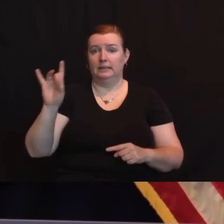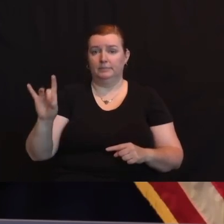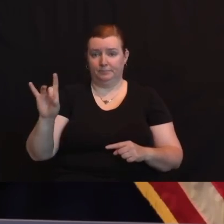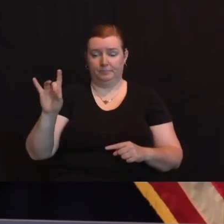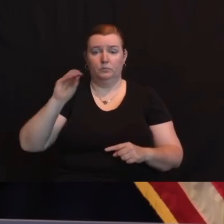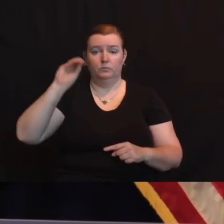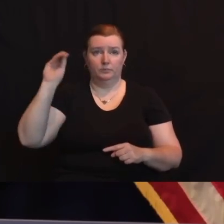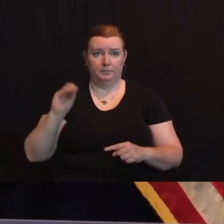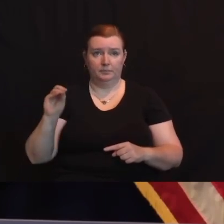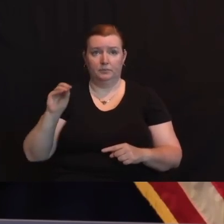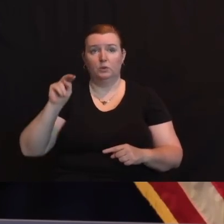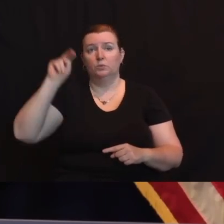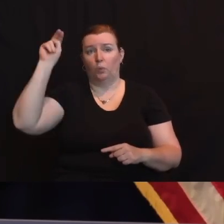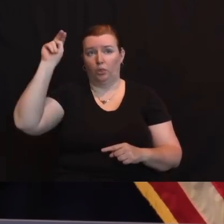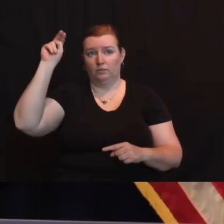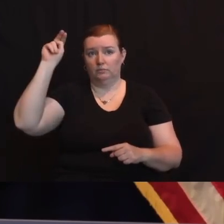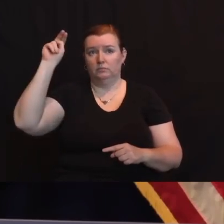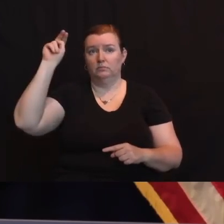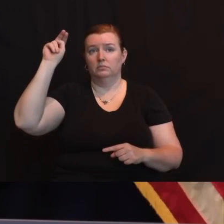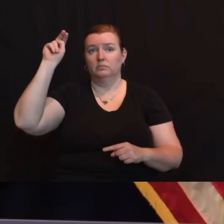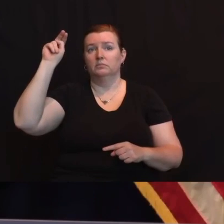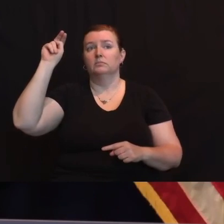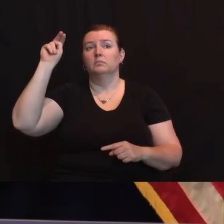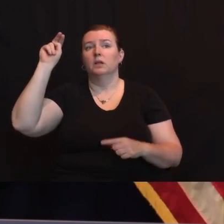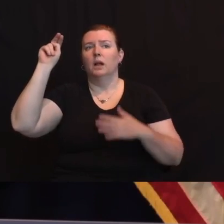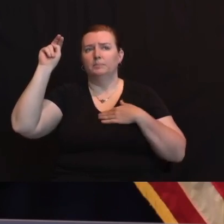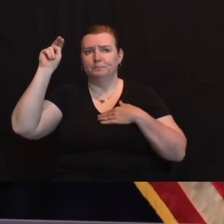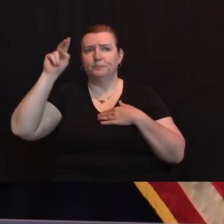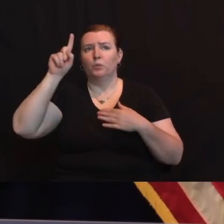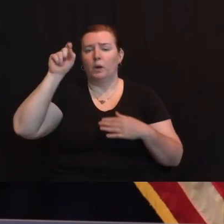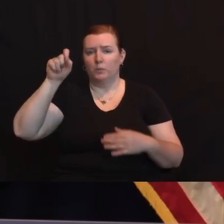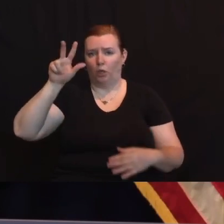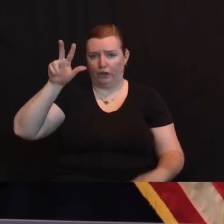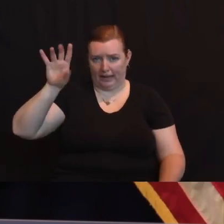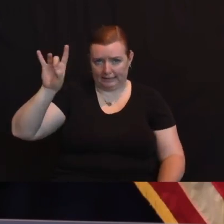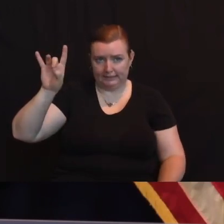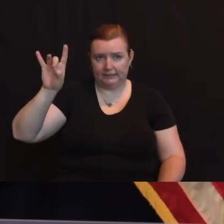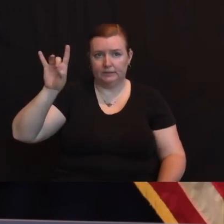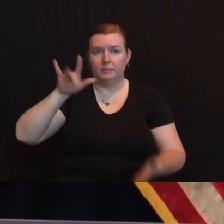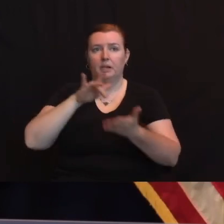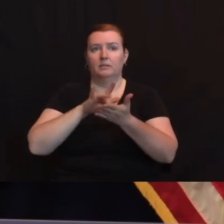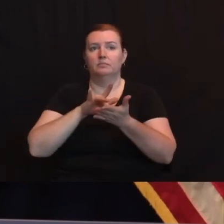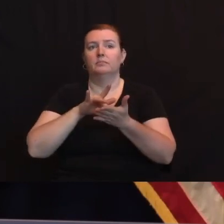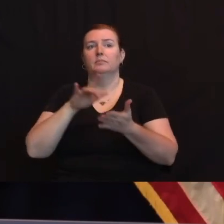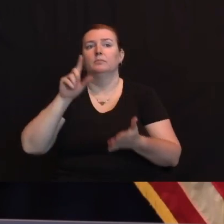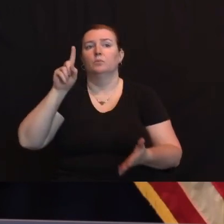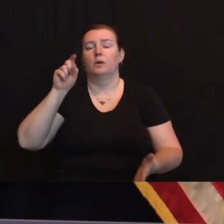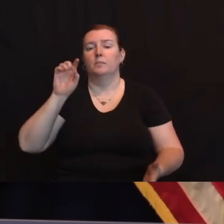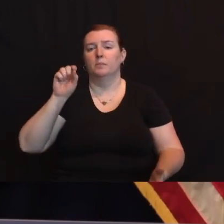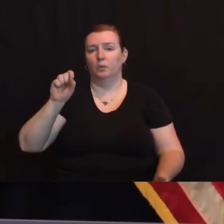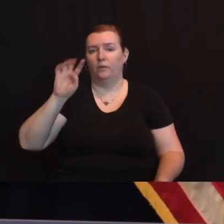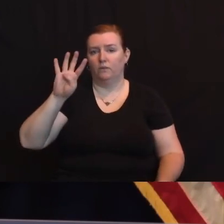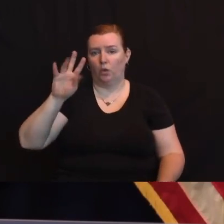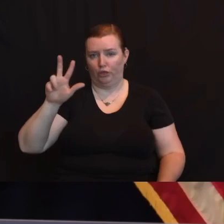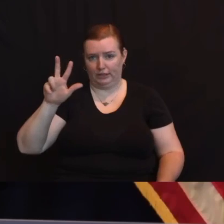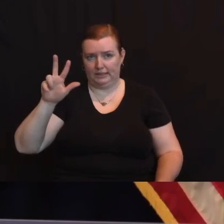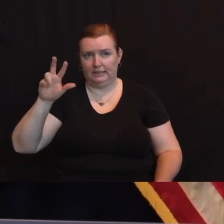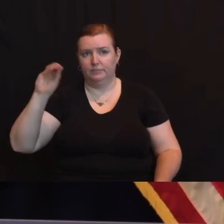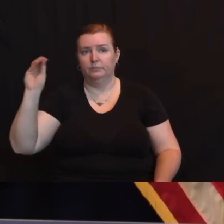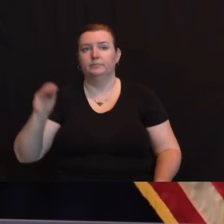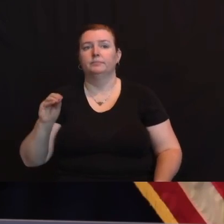Northern part of the state, excuse me, is 1.38, central 1.43, and the south